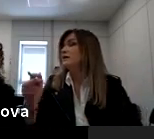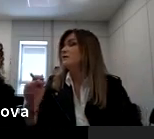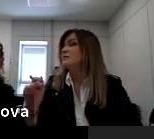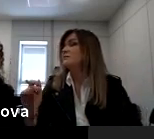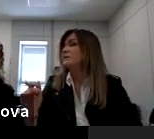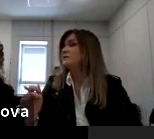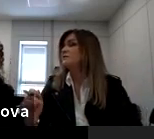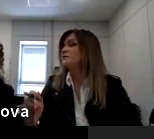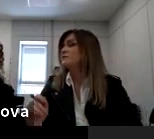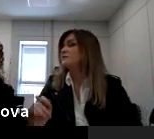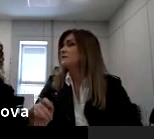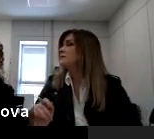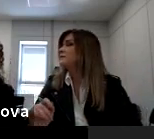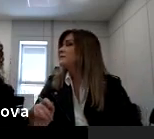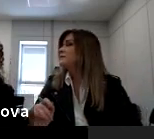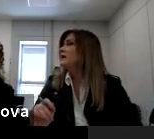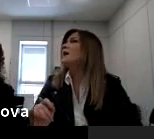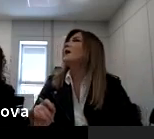in my apartment.